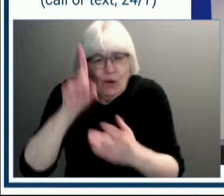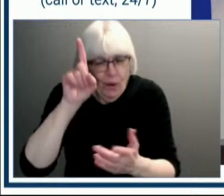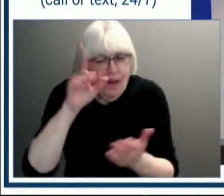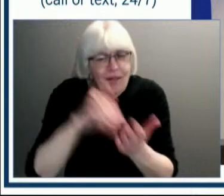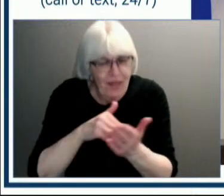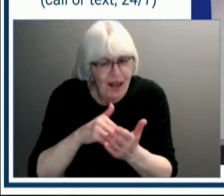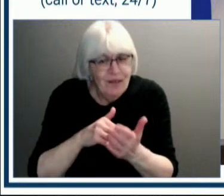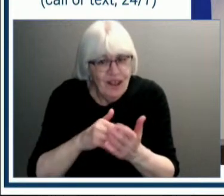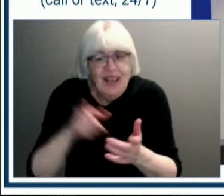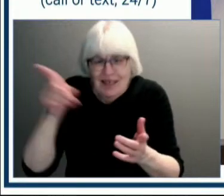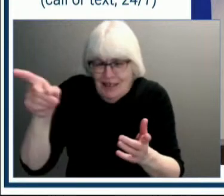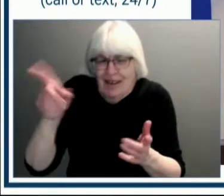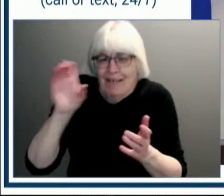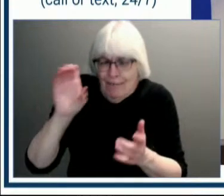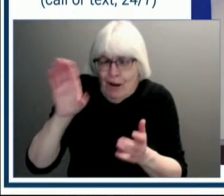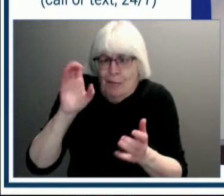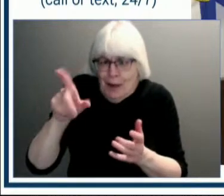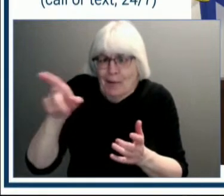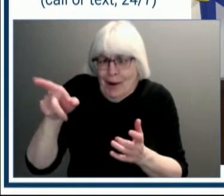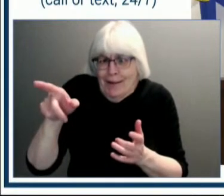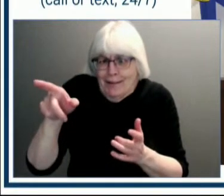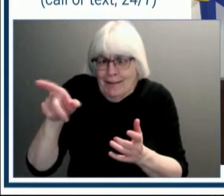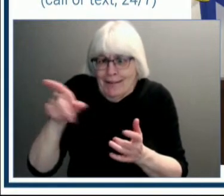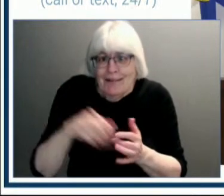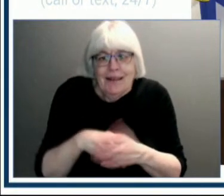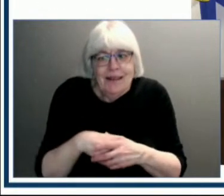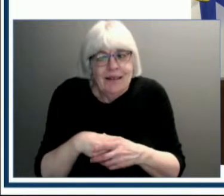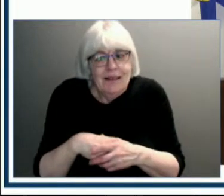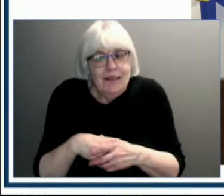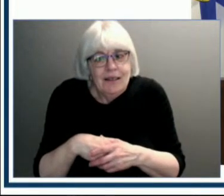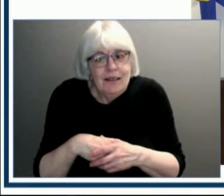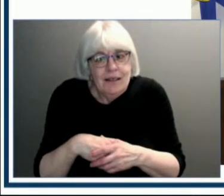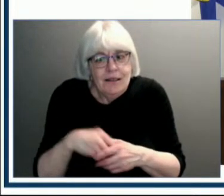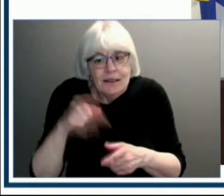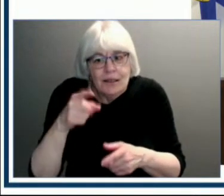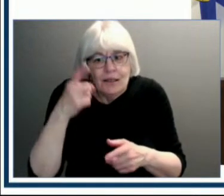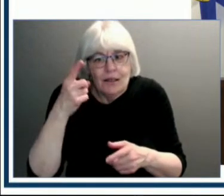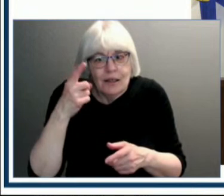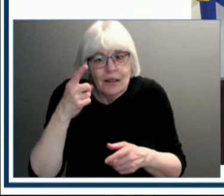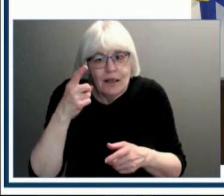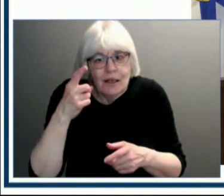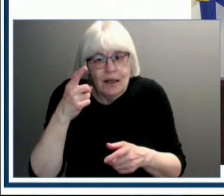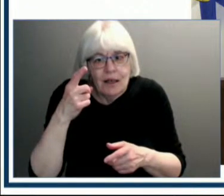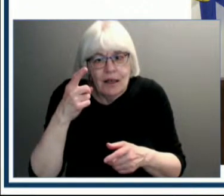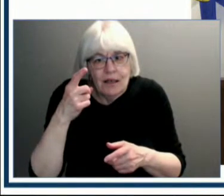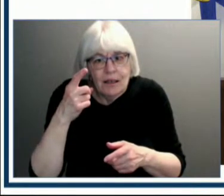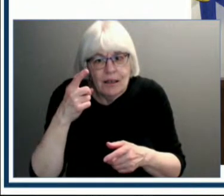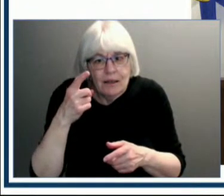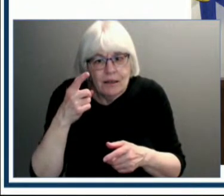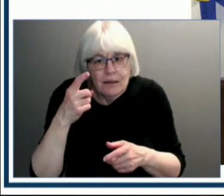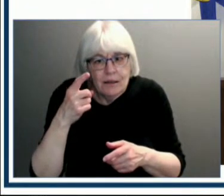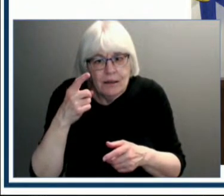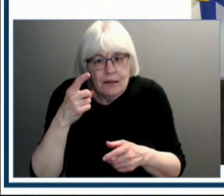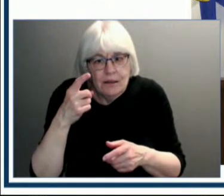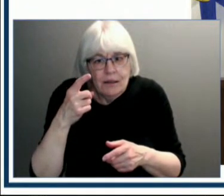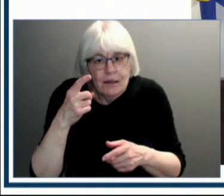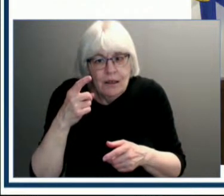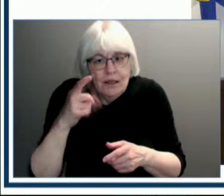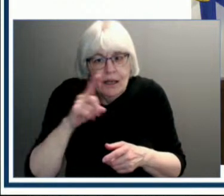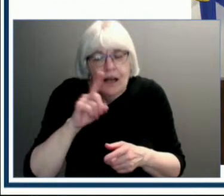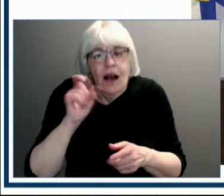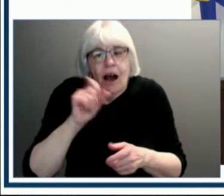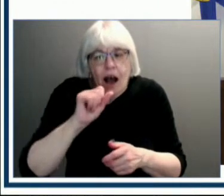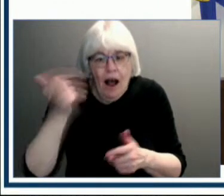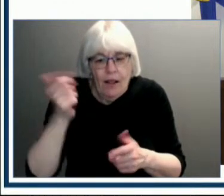point. Next, we'll go to Chelsea Gould from the Truro News. Go ahead, Chelsea. Hi, thank you. Dr. Strang, you've